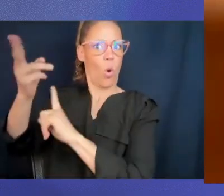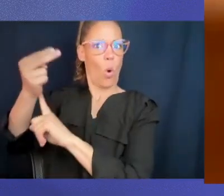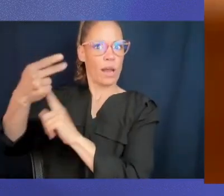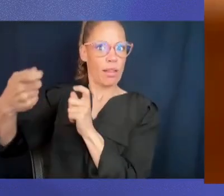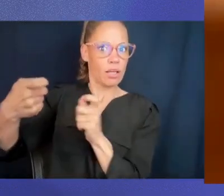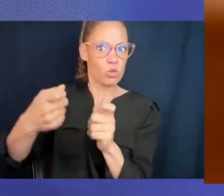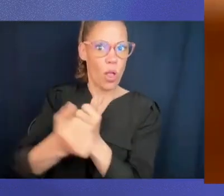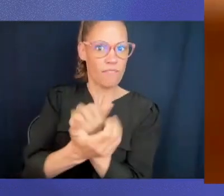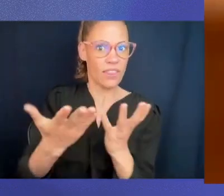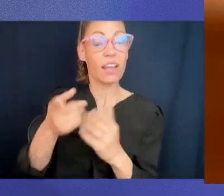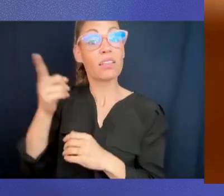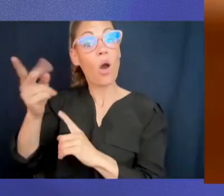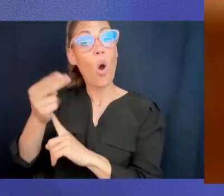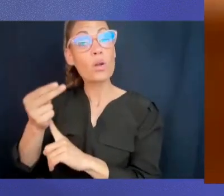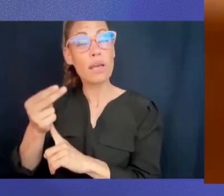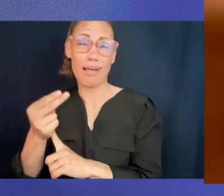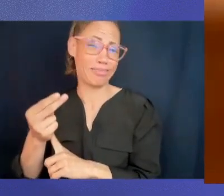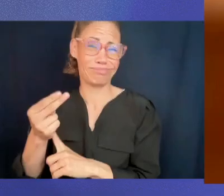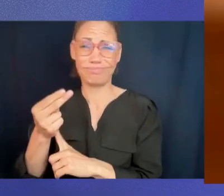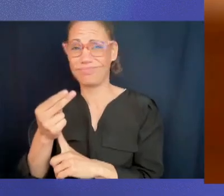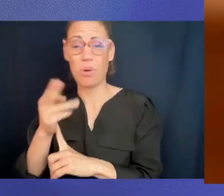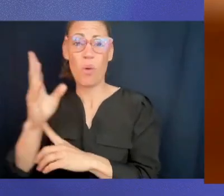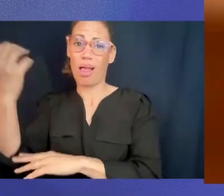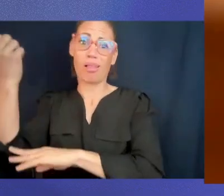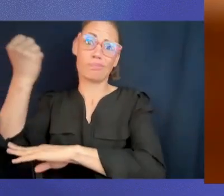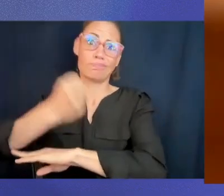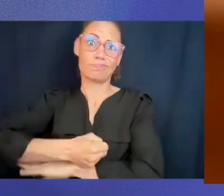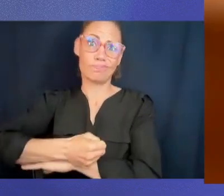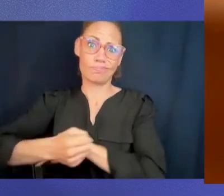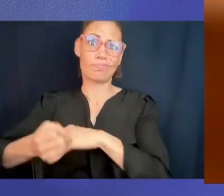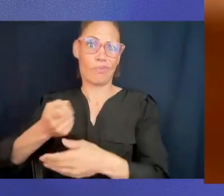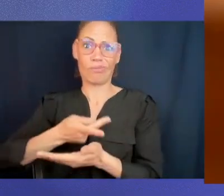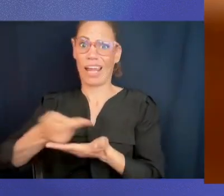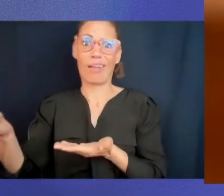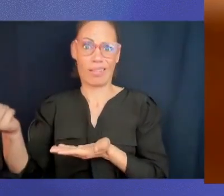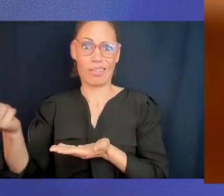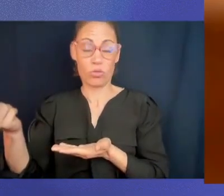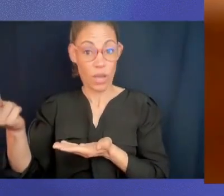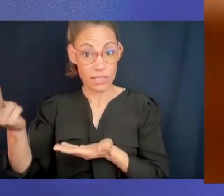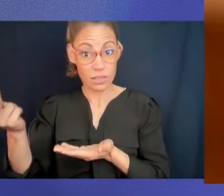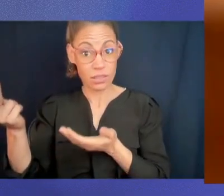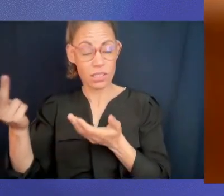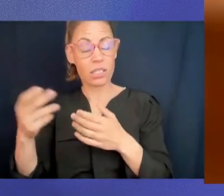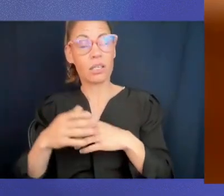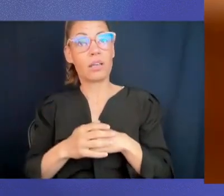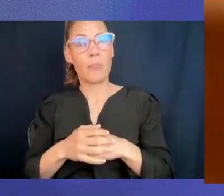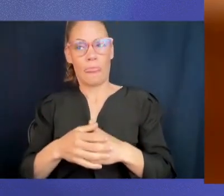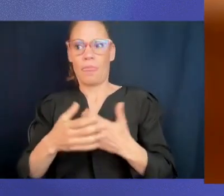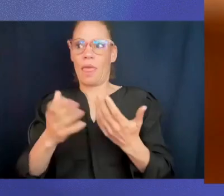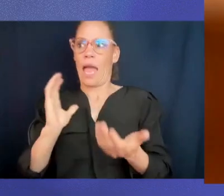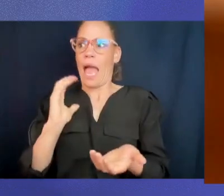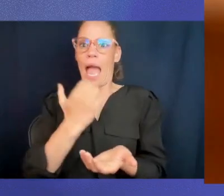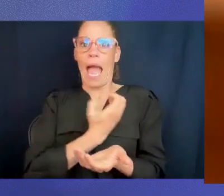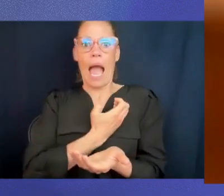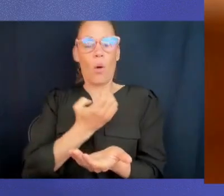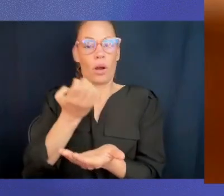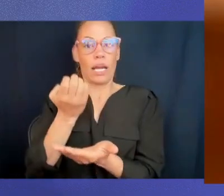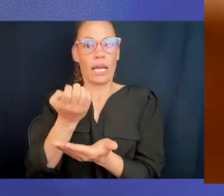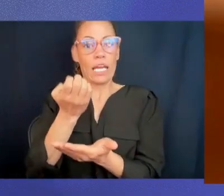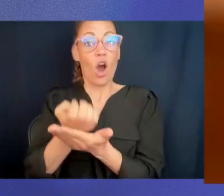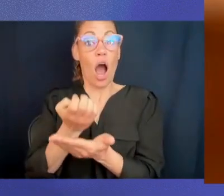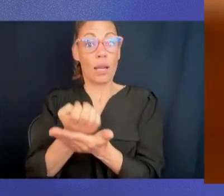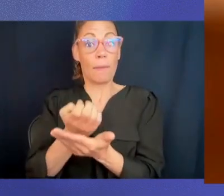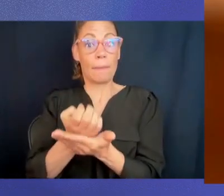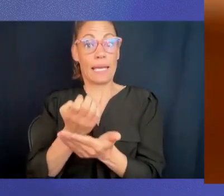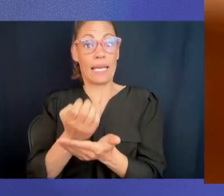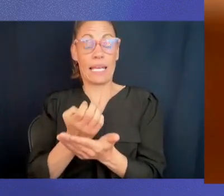going to fail. In most segments of our economy, the producer doesn't retain the right to judge the quality of